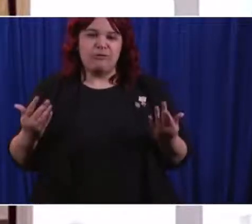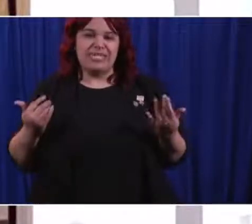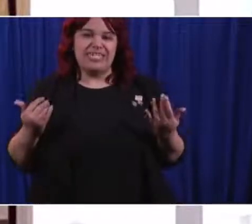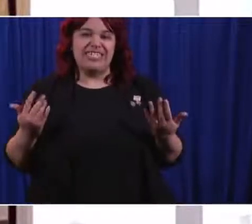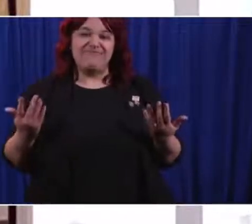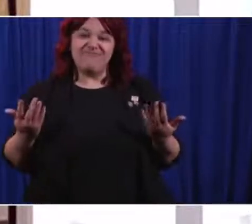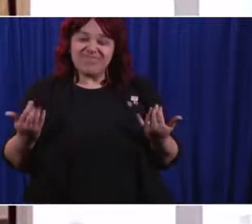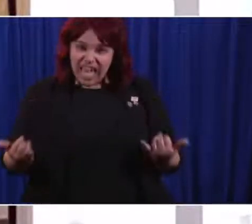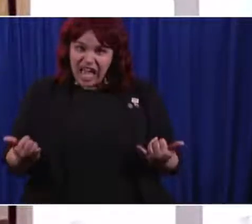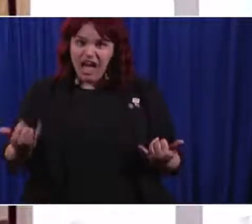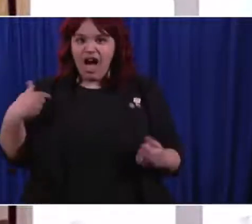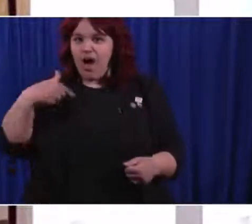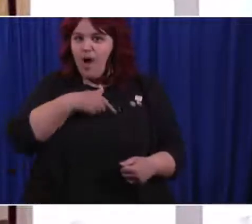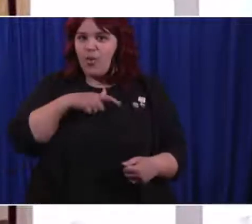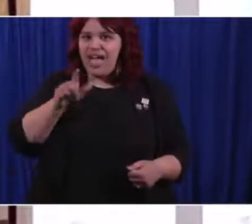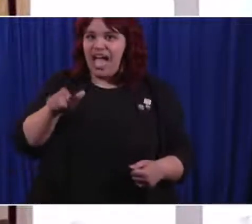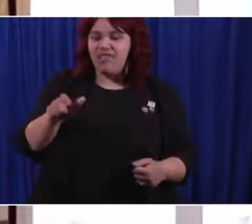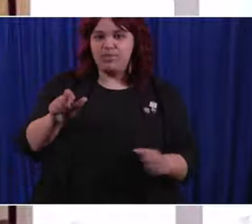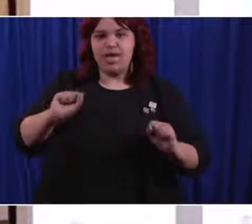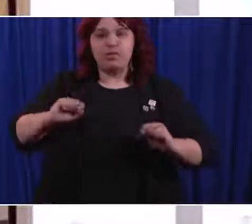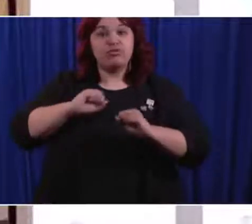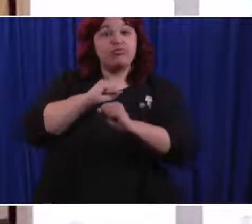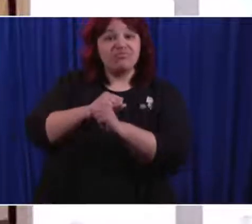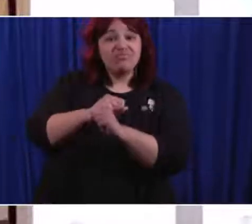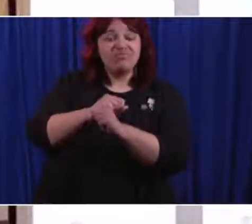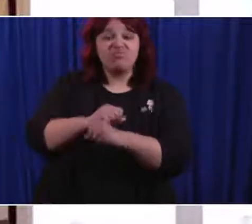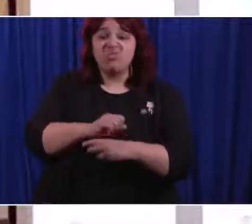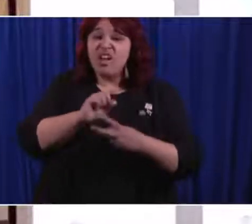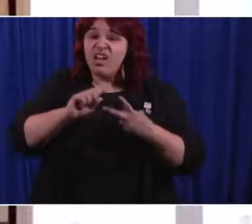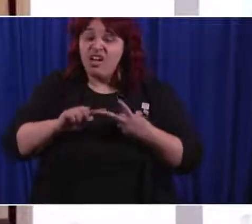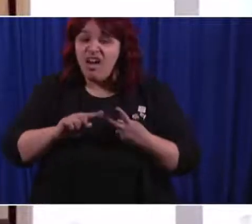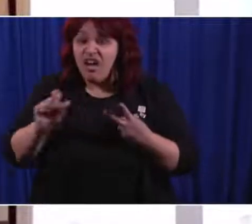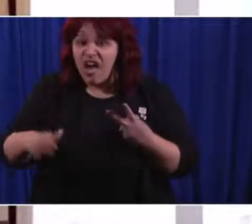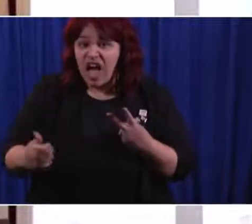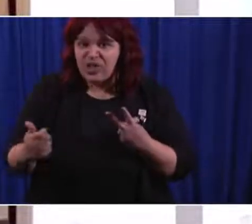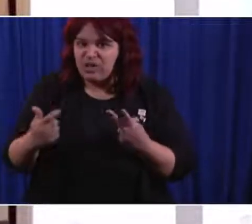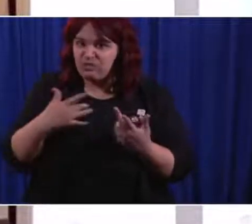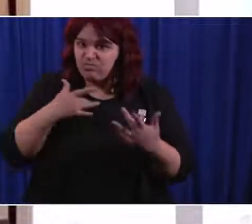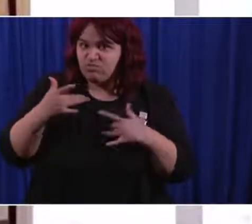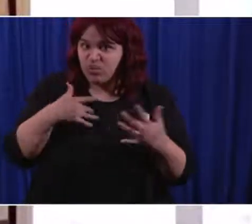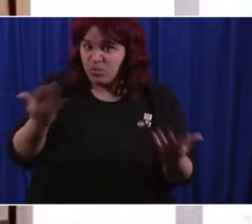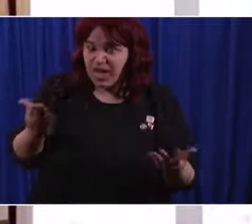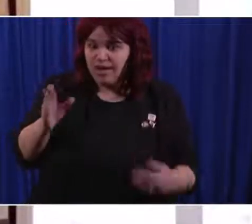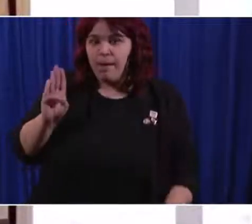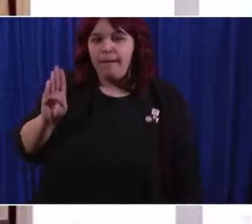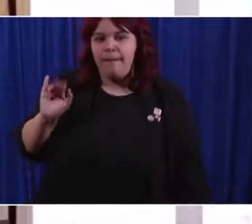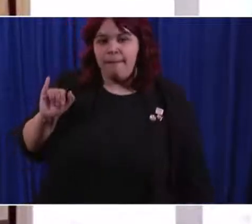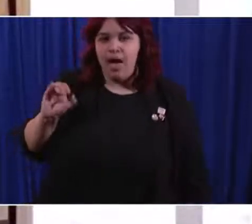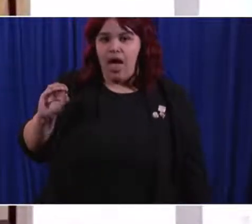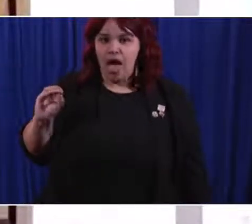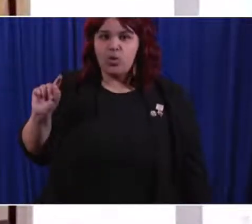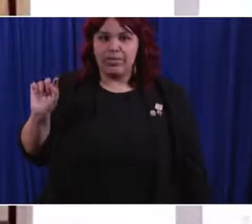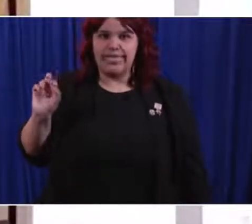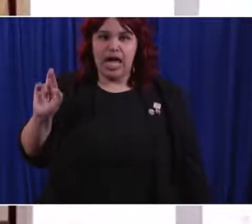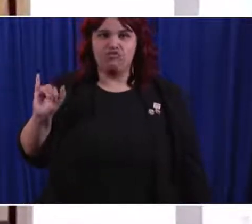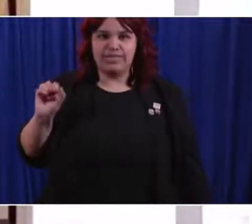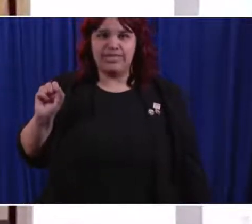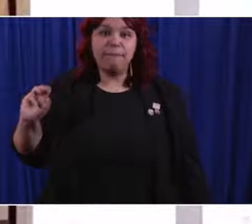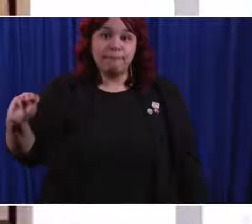of bioterrorism. Isolation and quarantine are simply essential public health